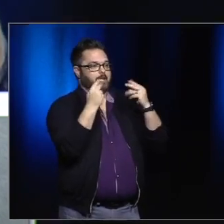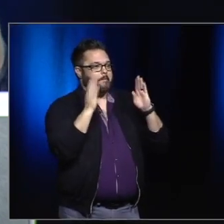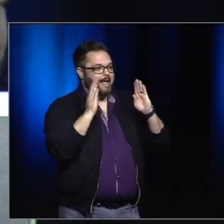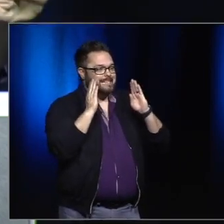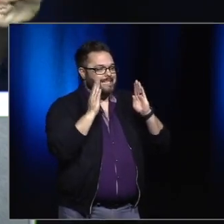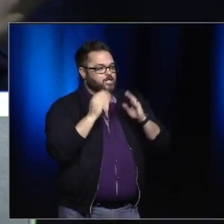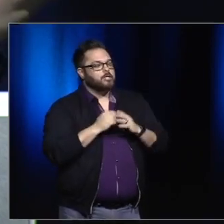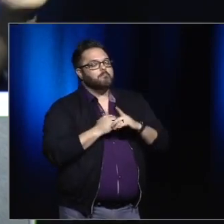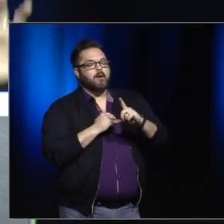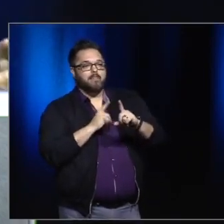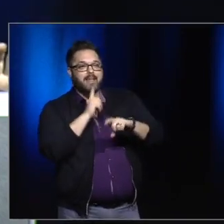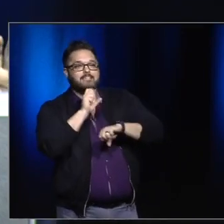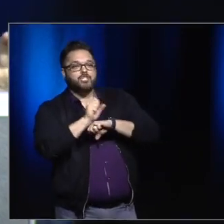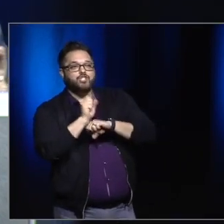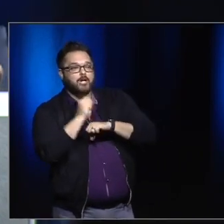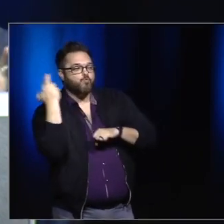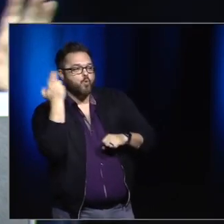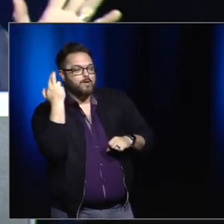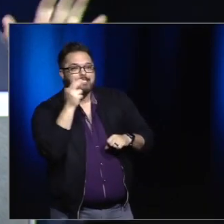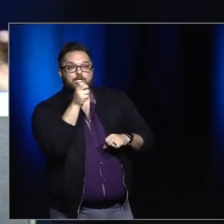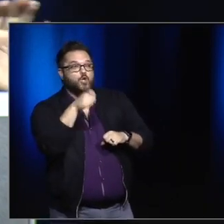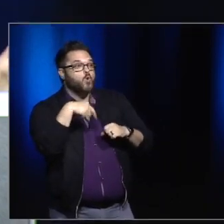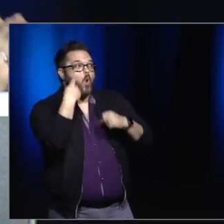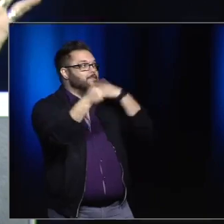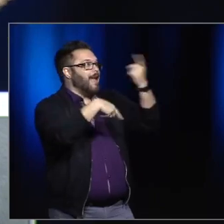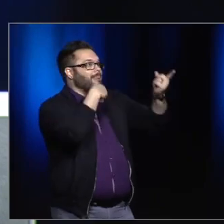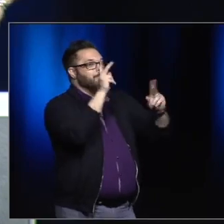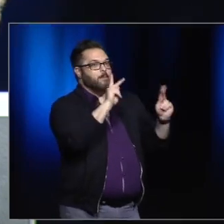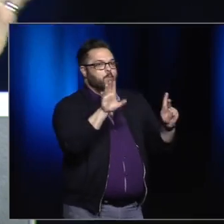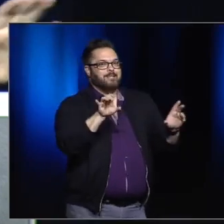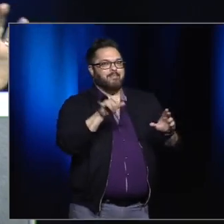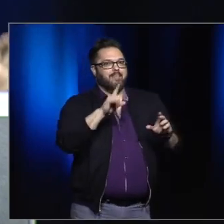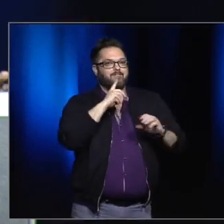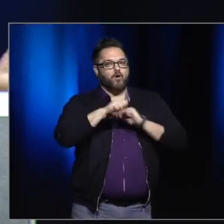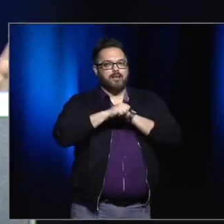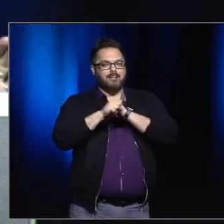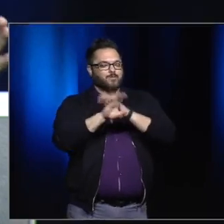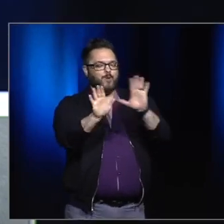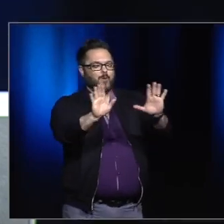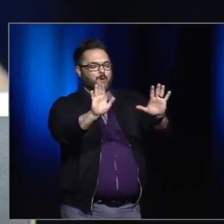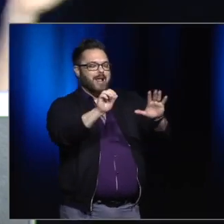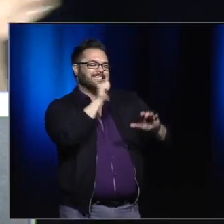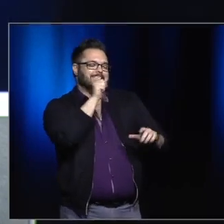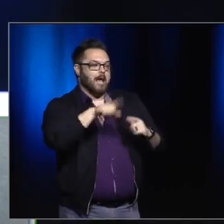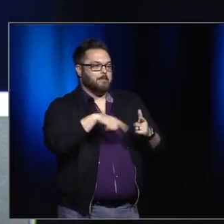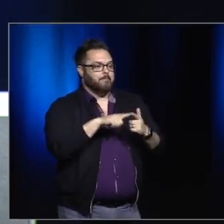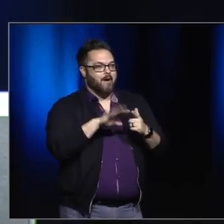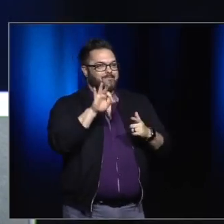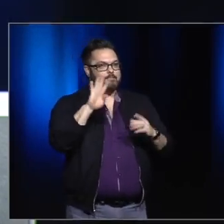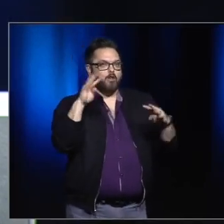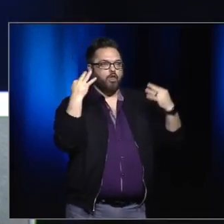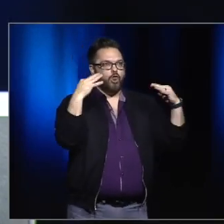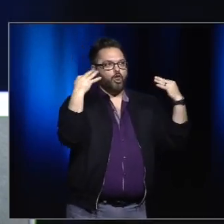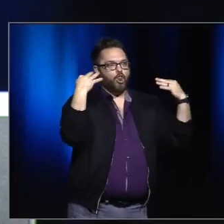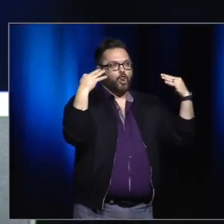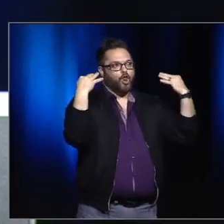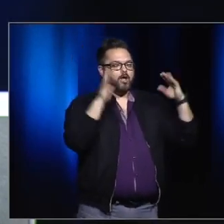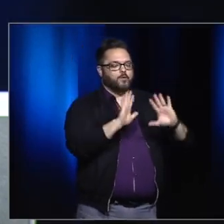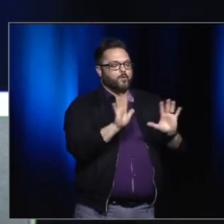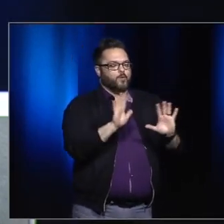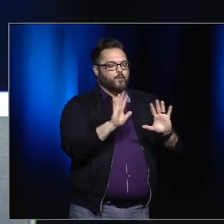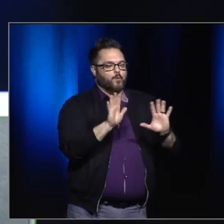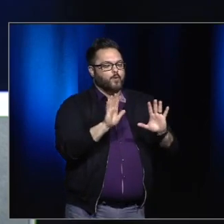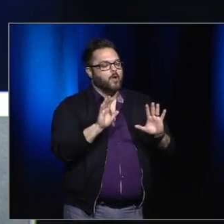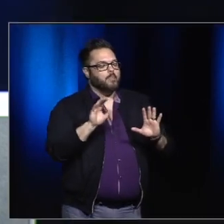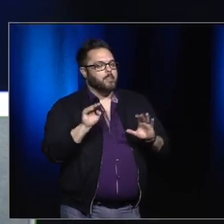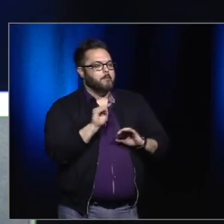are genuine reasons for it, so please don't go out and it's not the latest social media campaign to try and decide that your species is